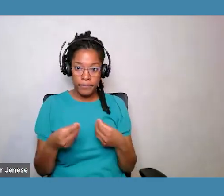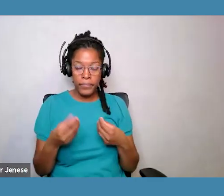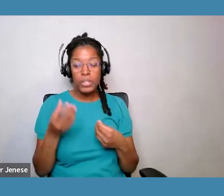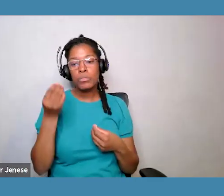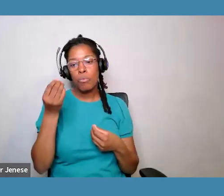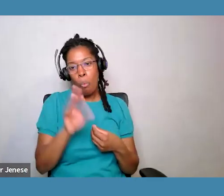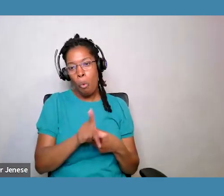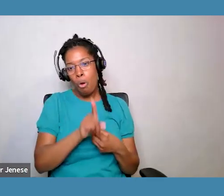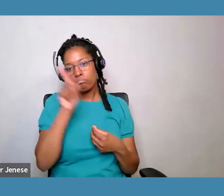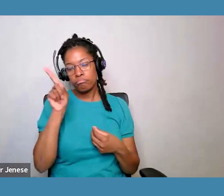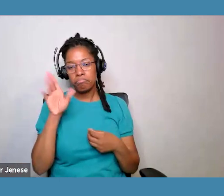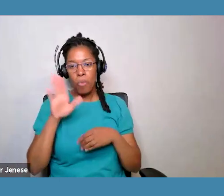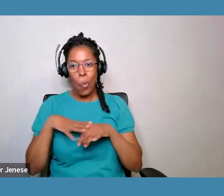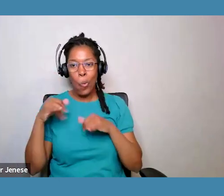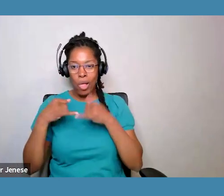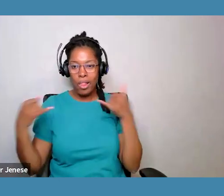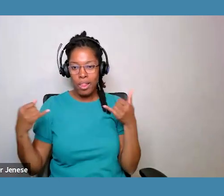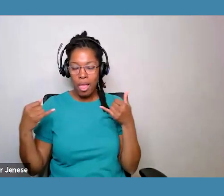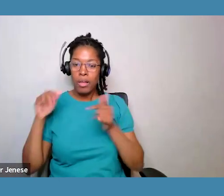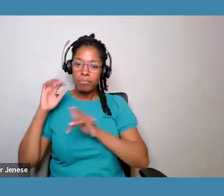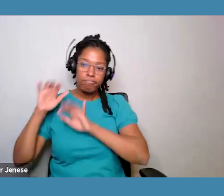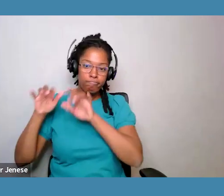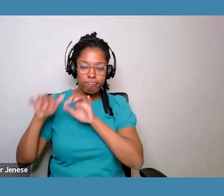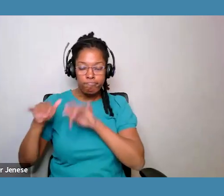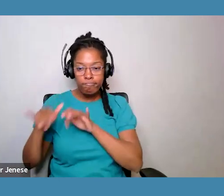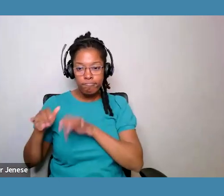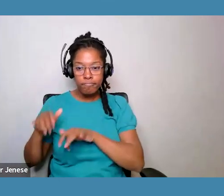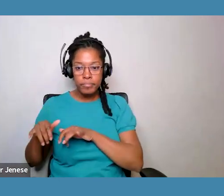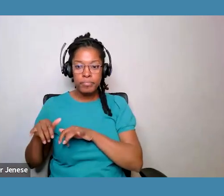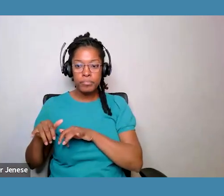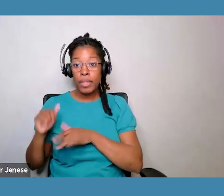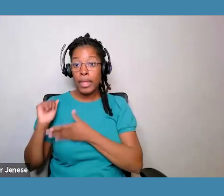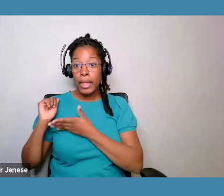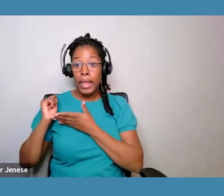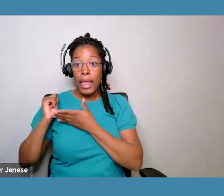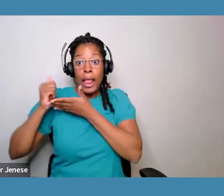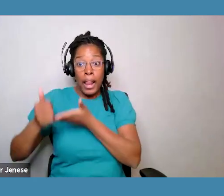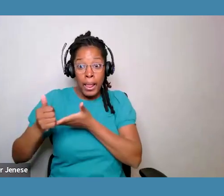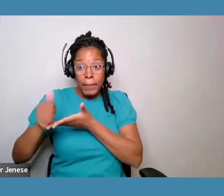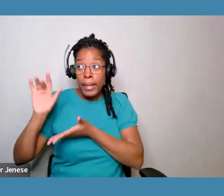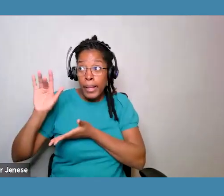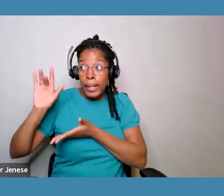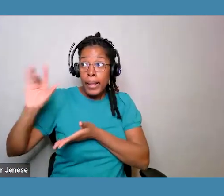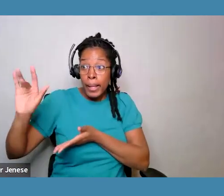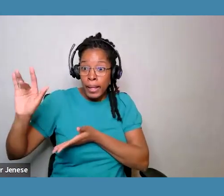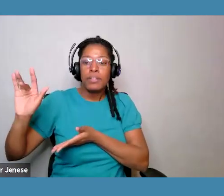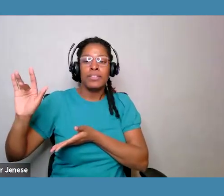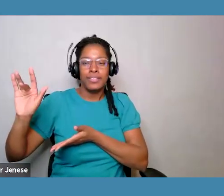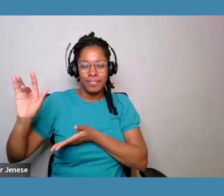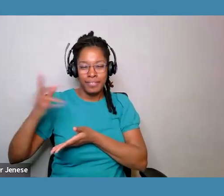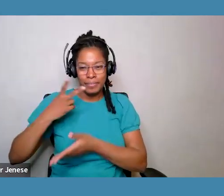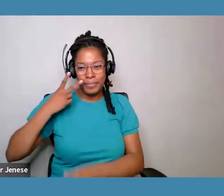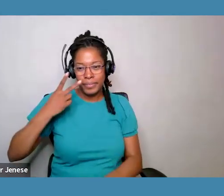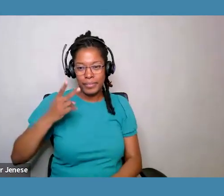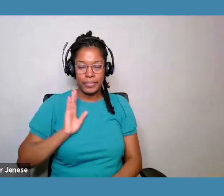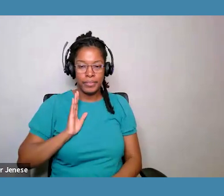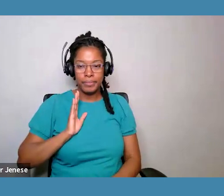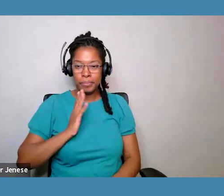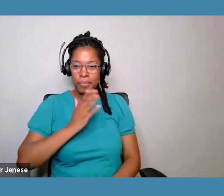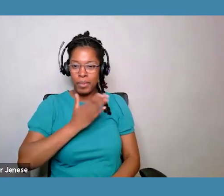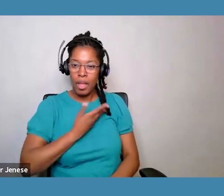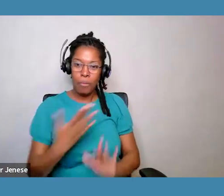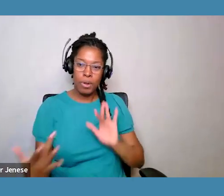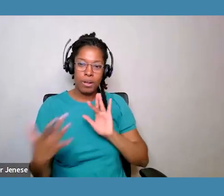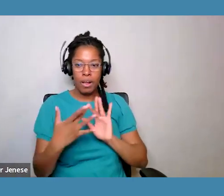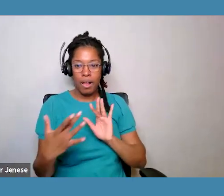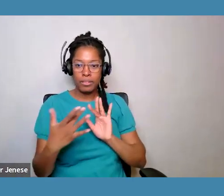onto our website and click on help, and you will find that you can